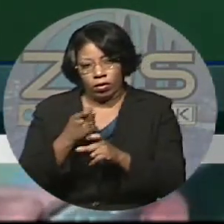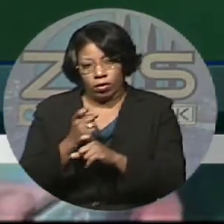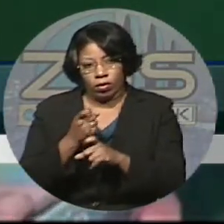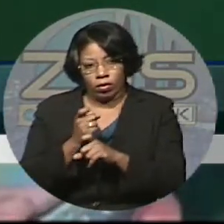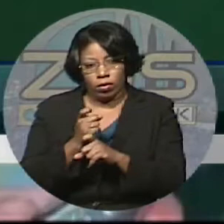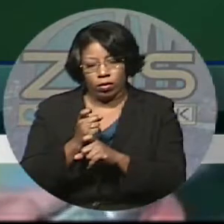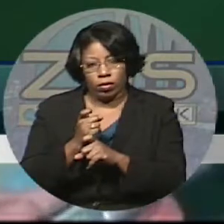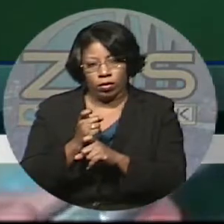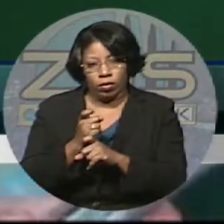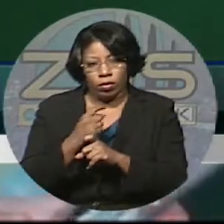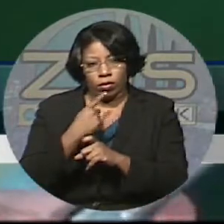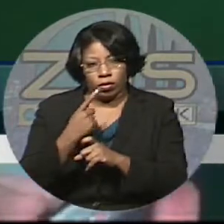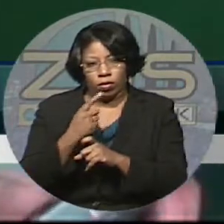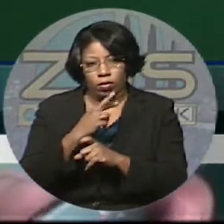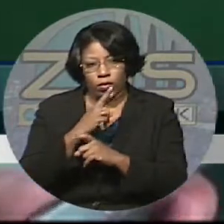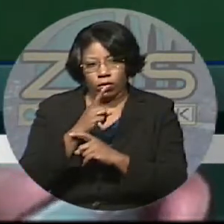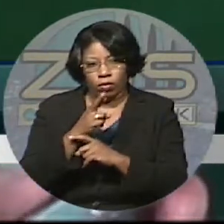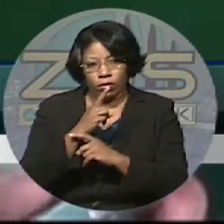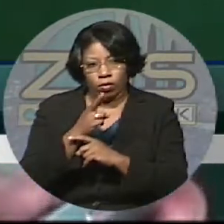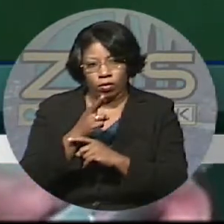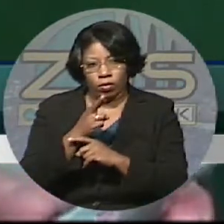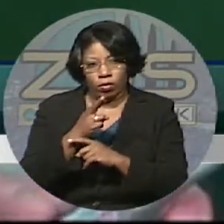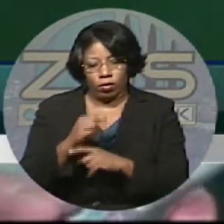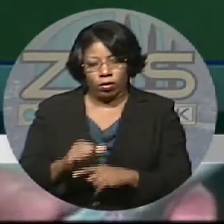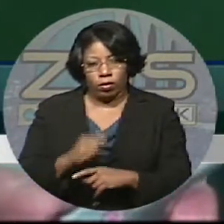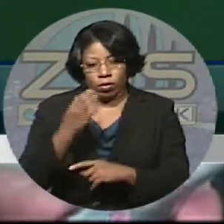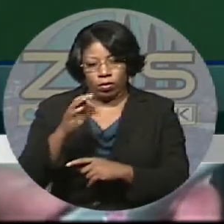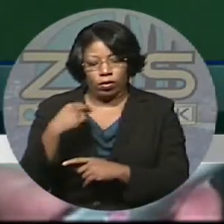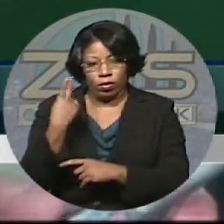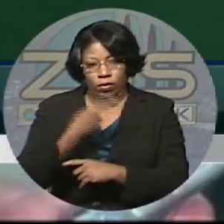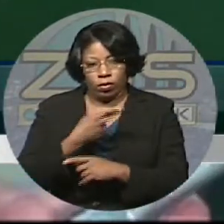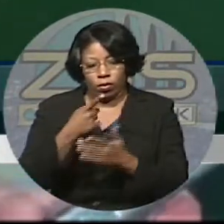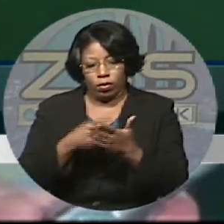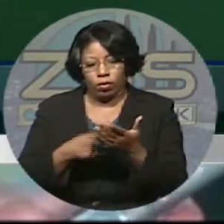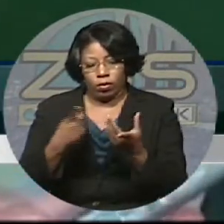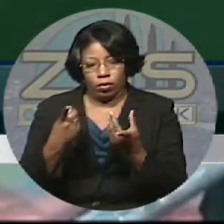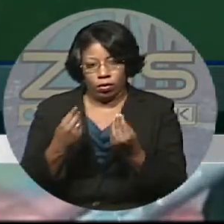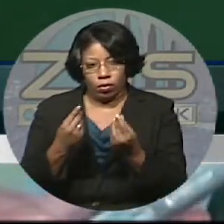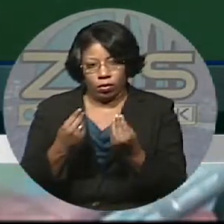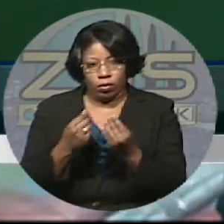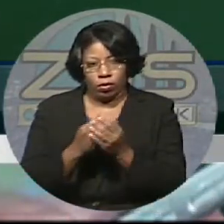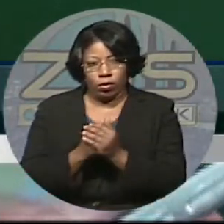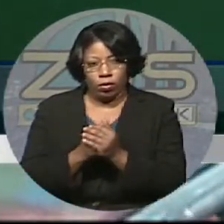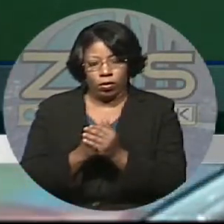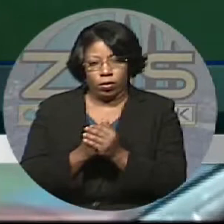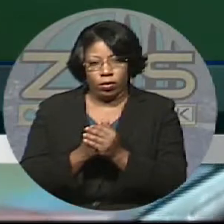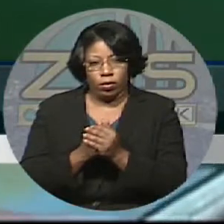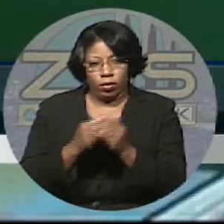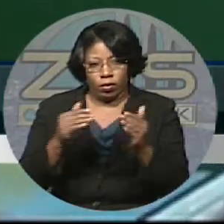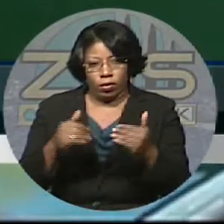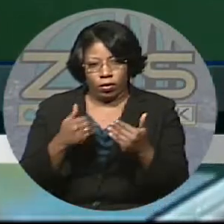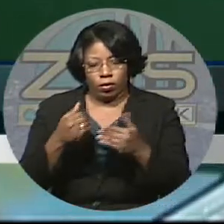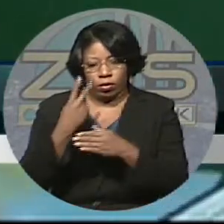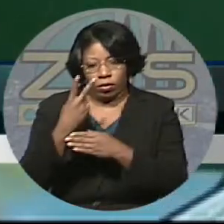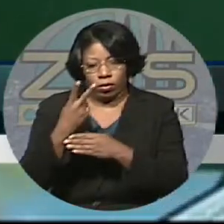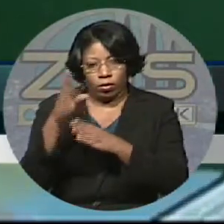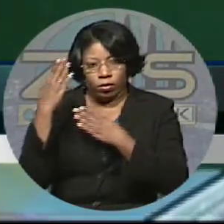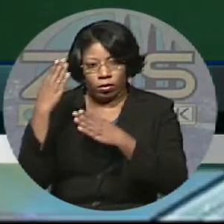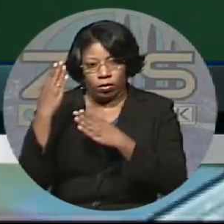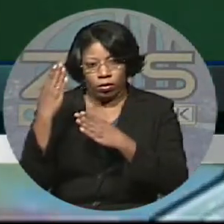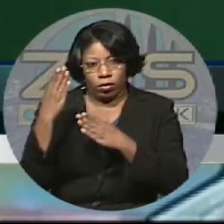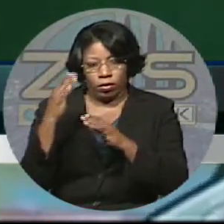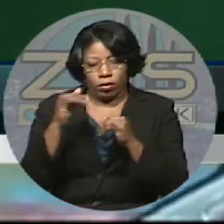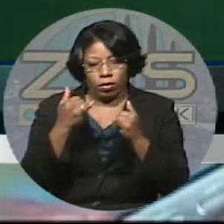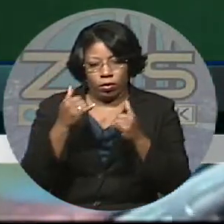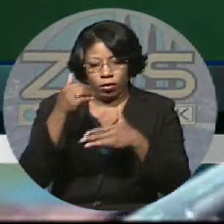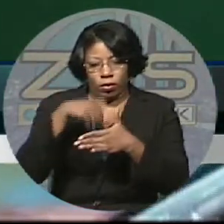he said, for real, man, I'm proud of us where we come from, I thought it was kind of cool that, two Bahamians are playing in the Sweet 16,